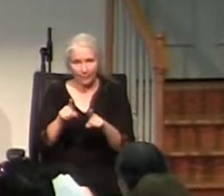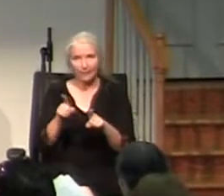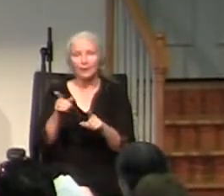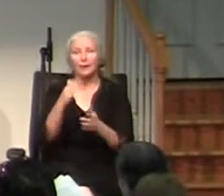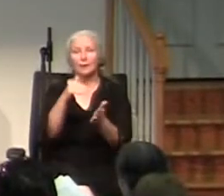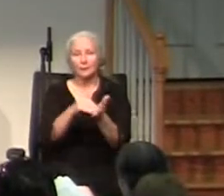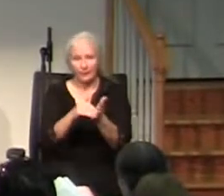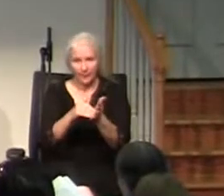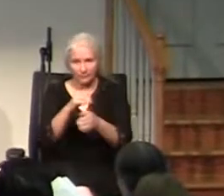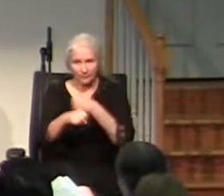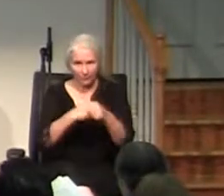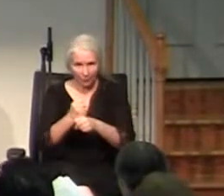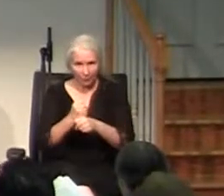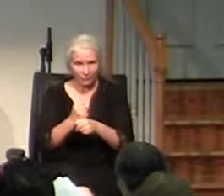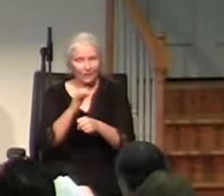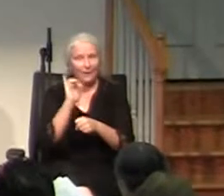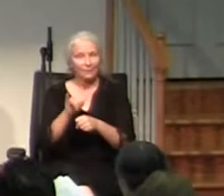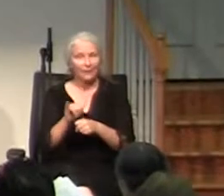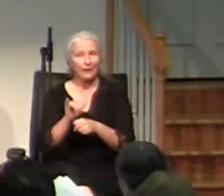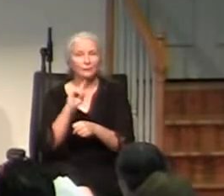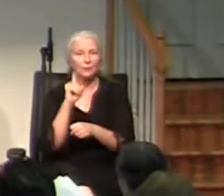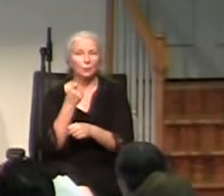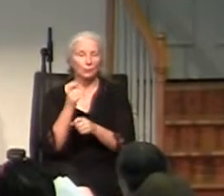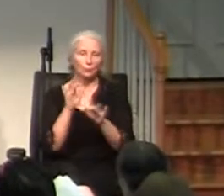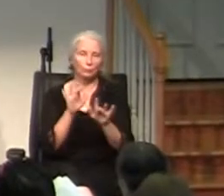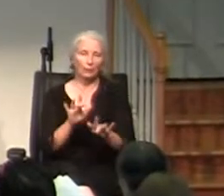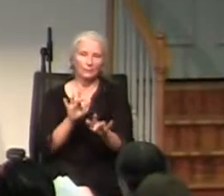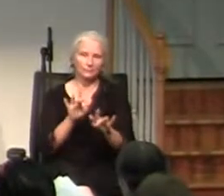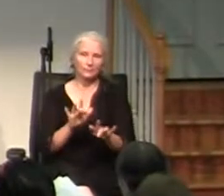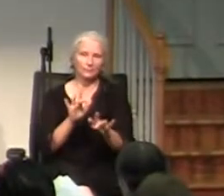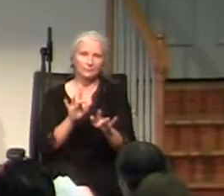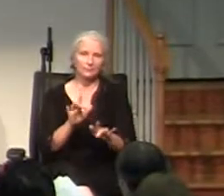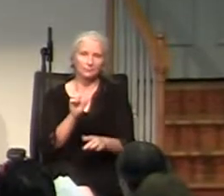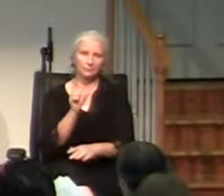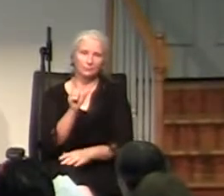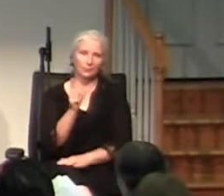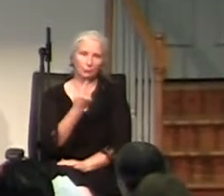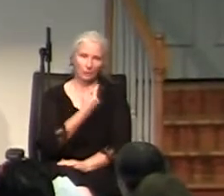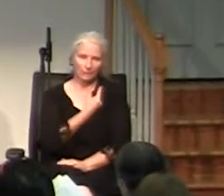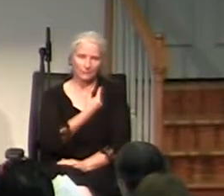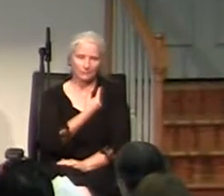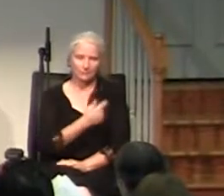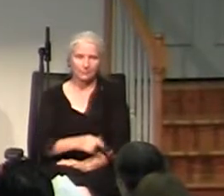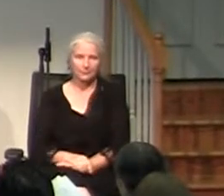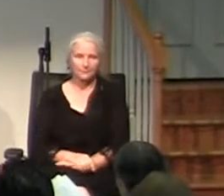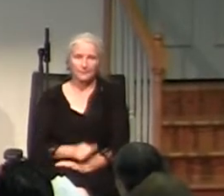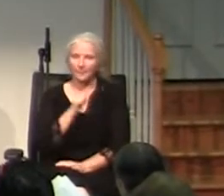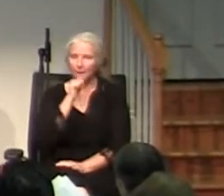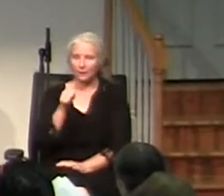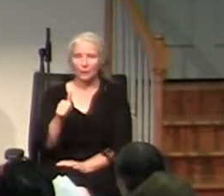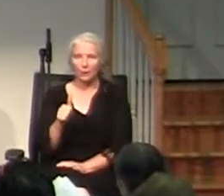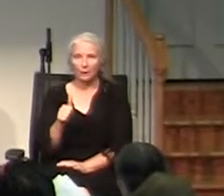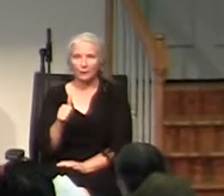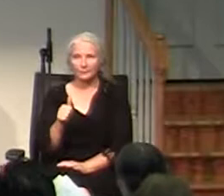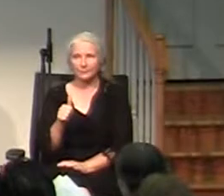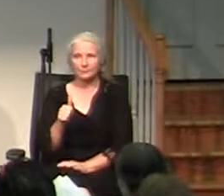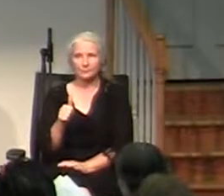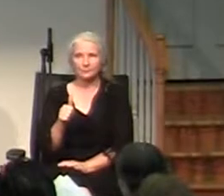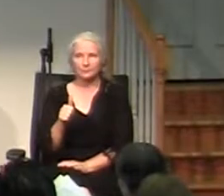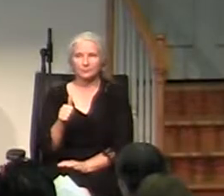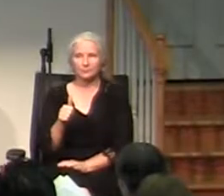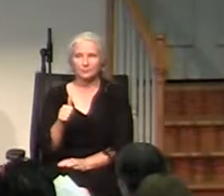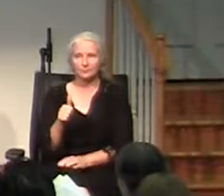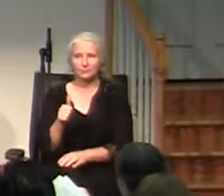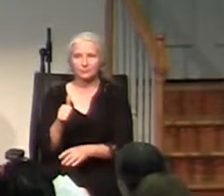There's only justice. Now we have justice and mercy. At the end of the millennium, again, there's no justice and there's no mercy or no grace.